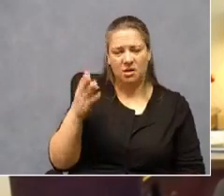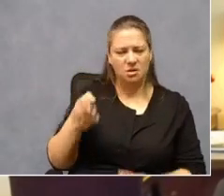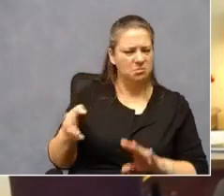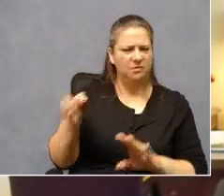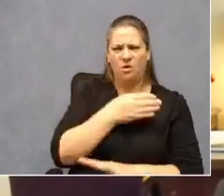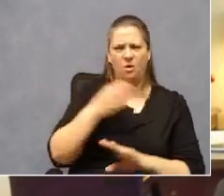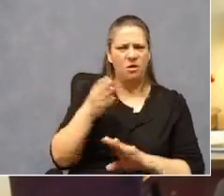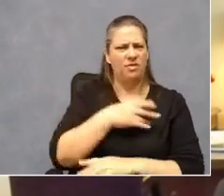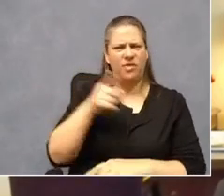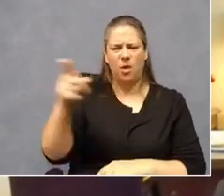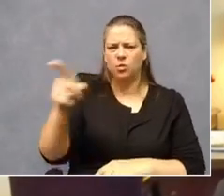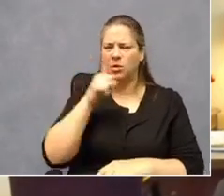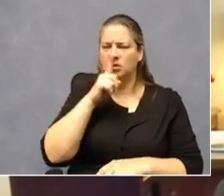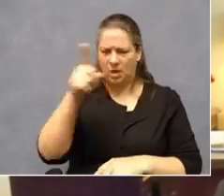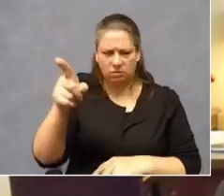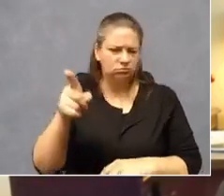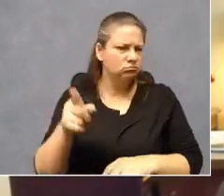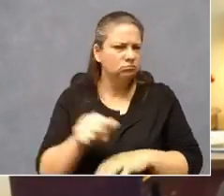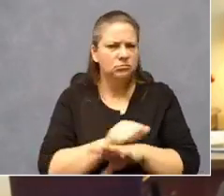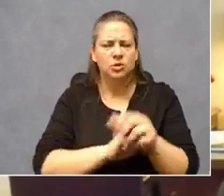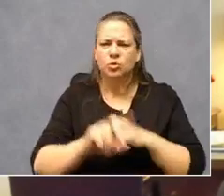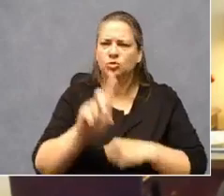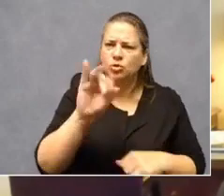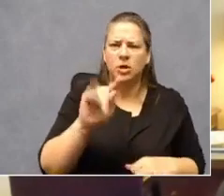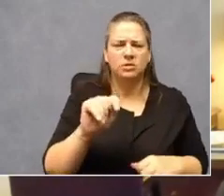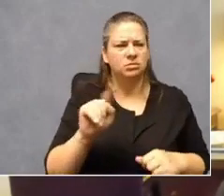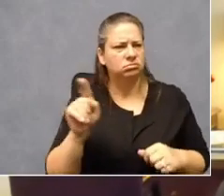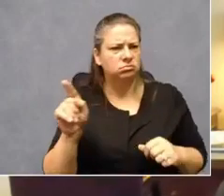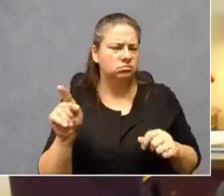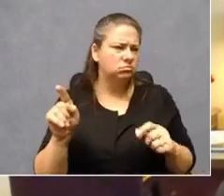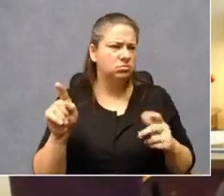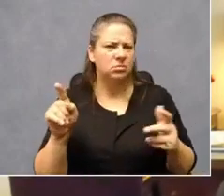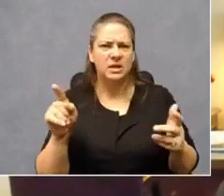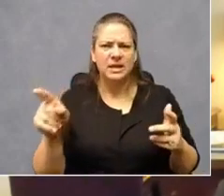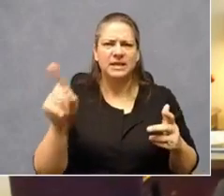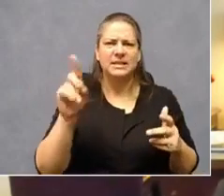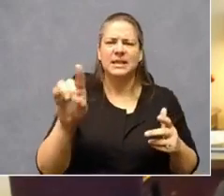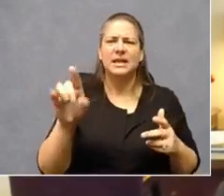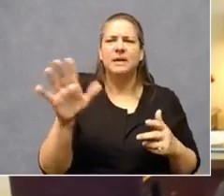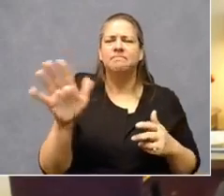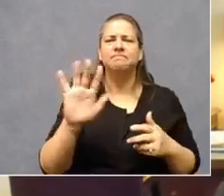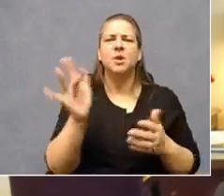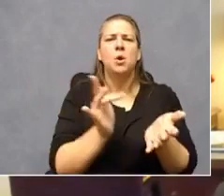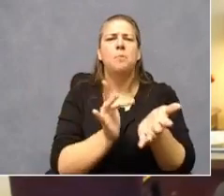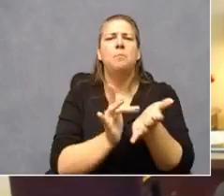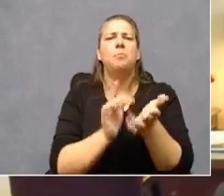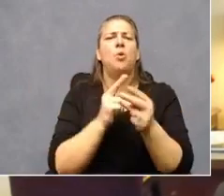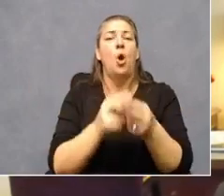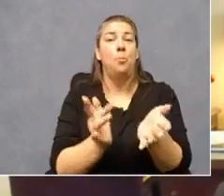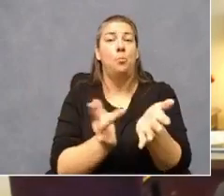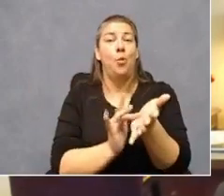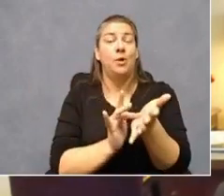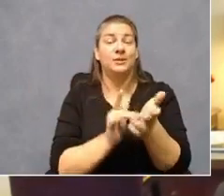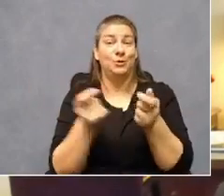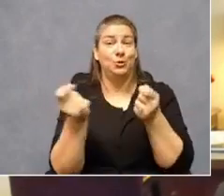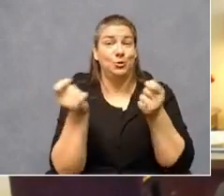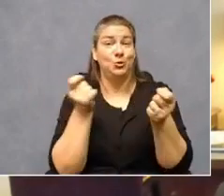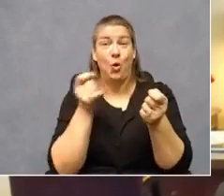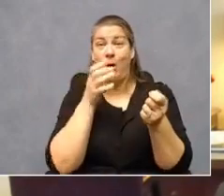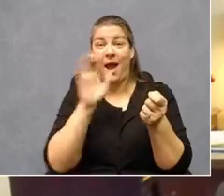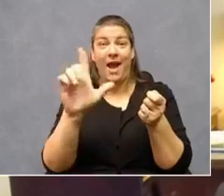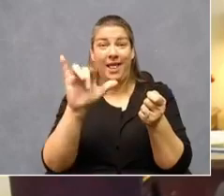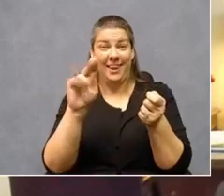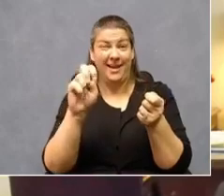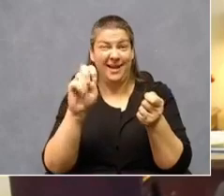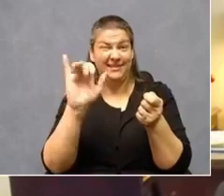They provided very early, they had what is their poison control call line. They provided very early additional support